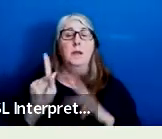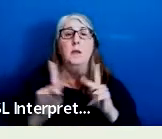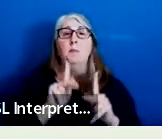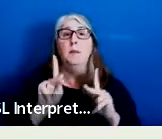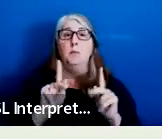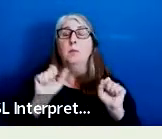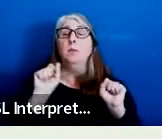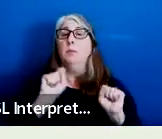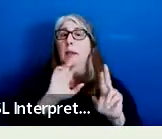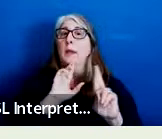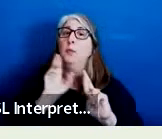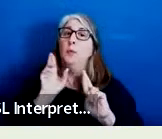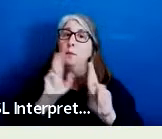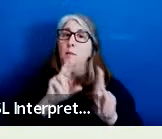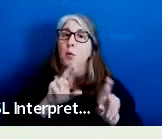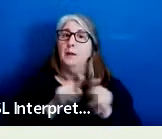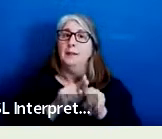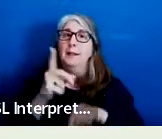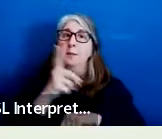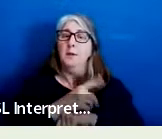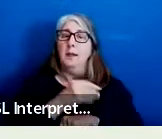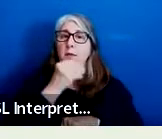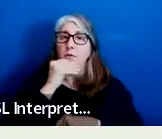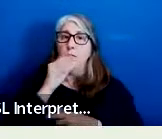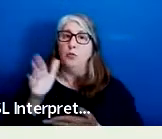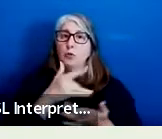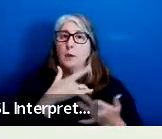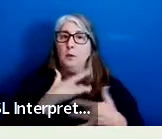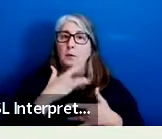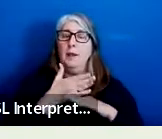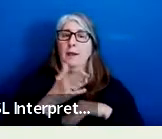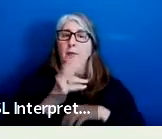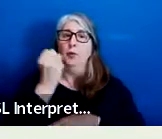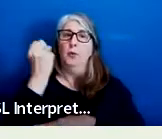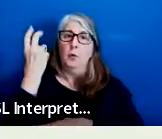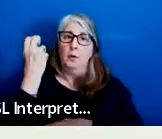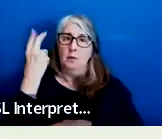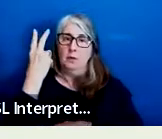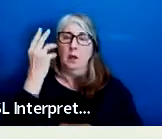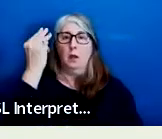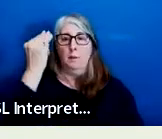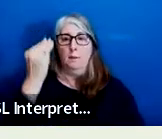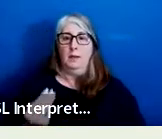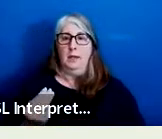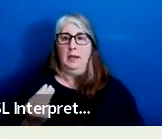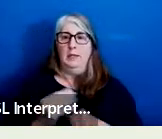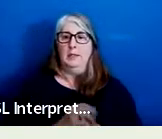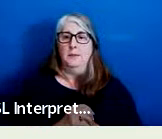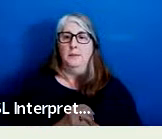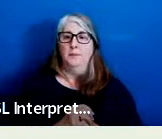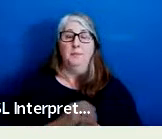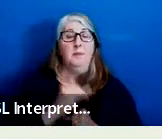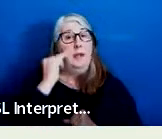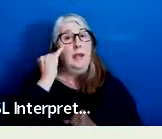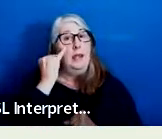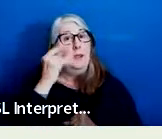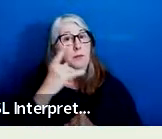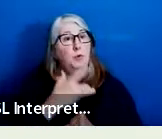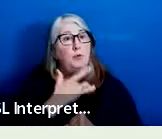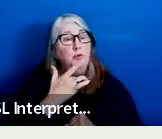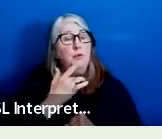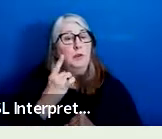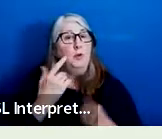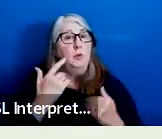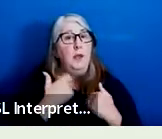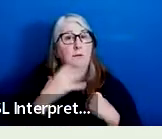report same-day food scrap concerns after 12 noon on Monday. Now, if you feel as though you have a